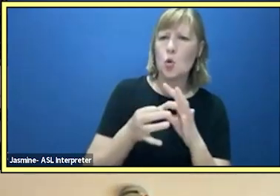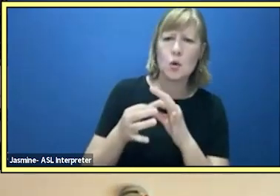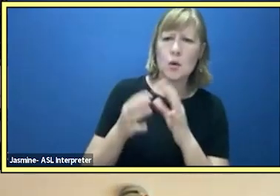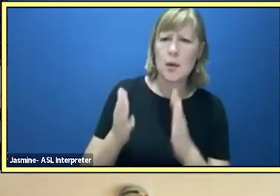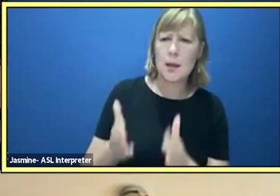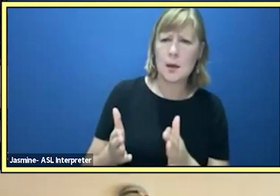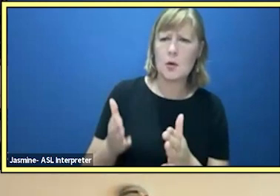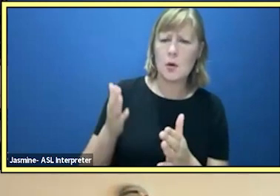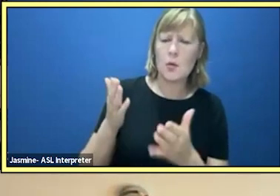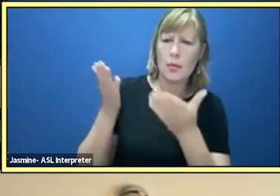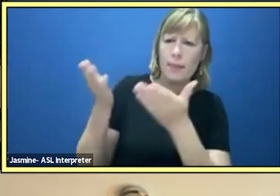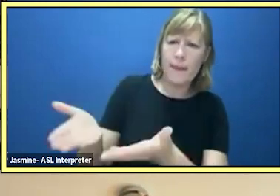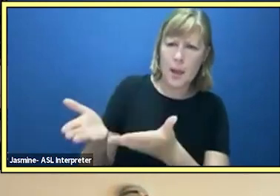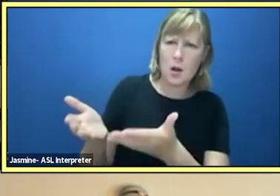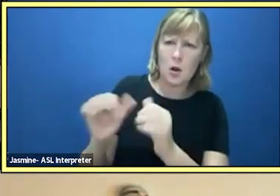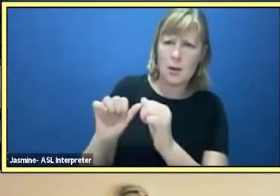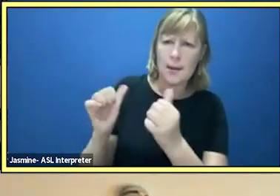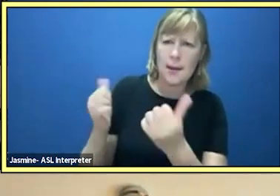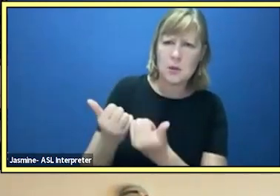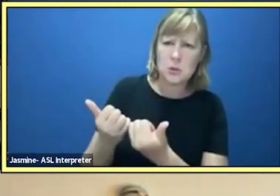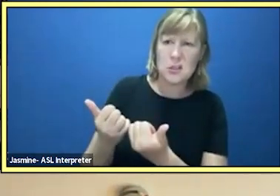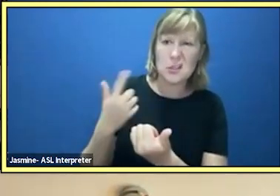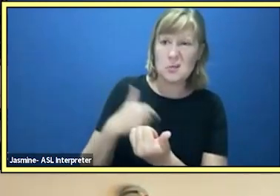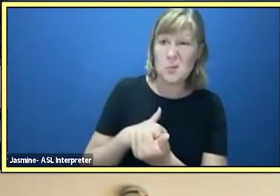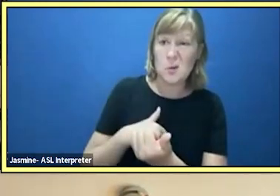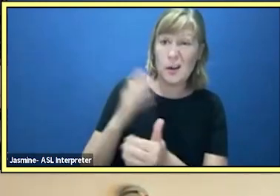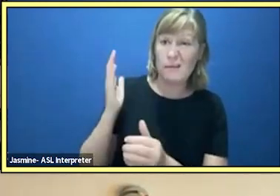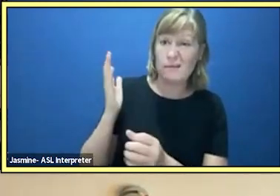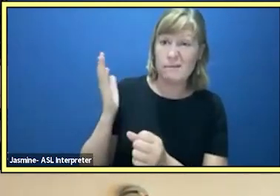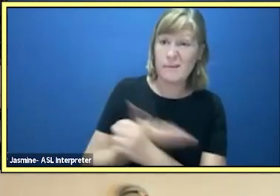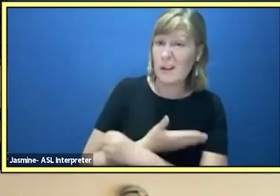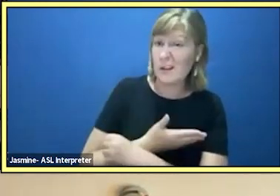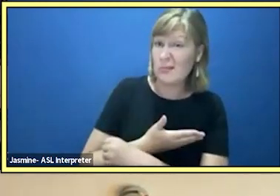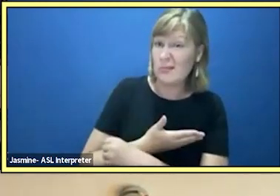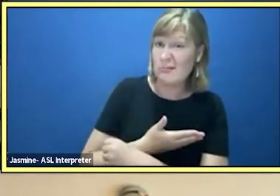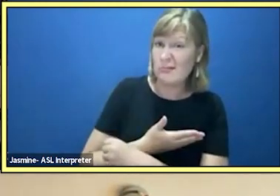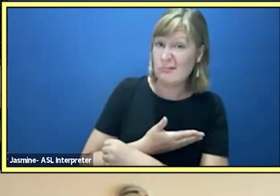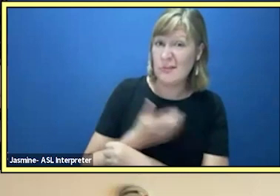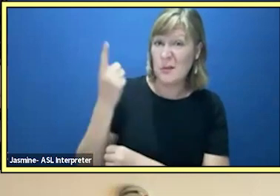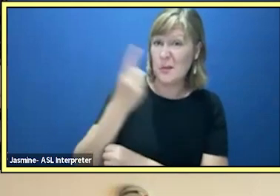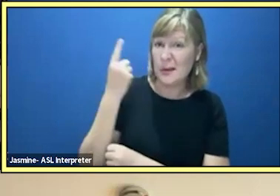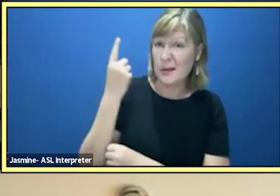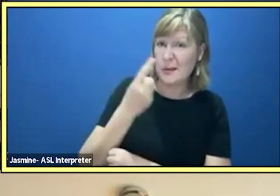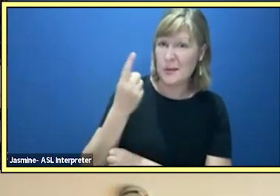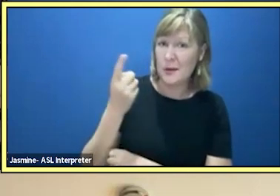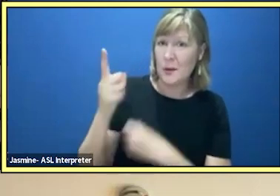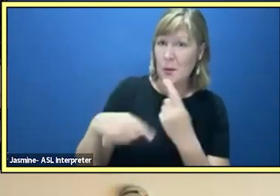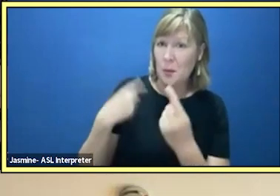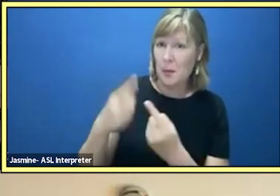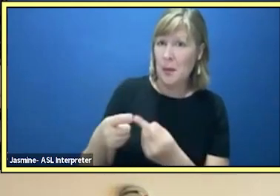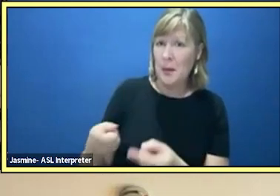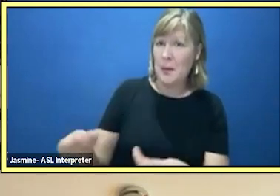like done? I think we're all like kind of wondering when we're going to be given the pink slip. Yeah, that's what it kind of feels